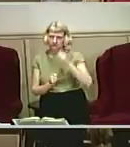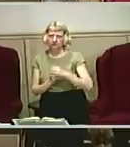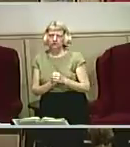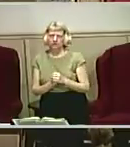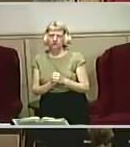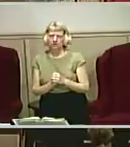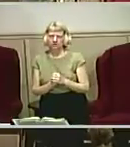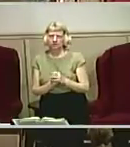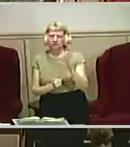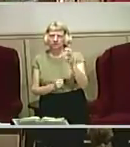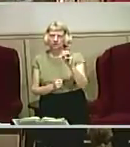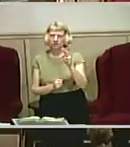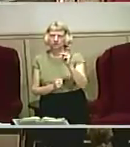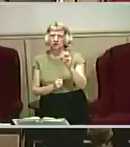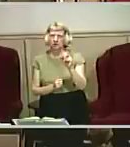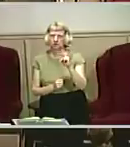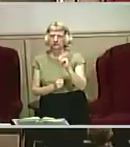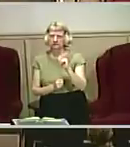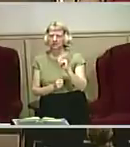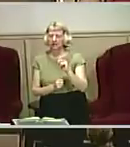And that's not coming from the Bible.